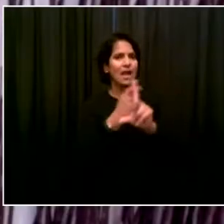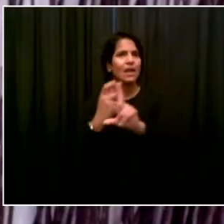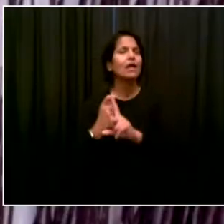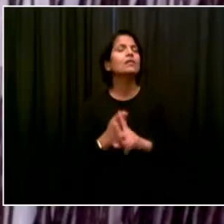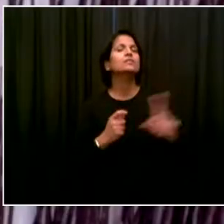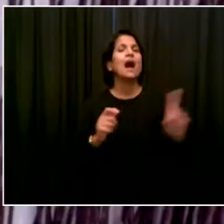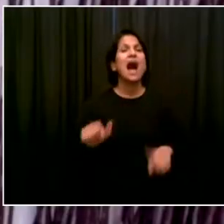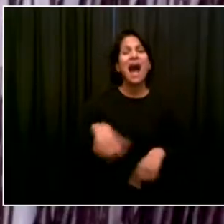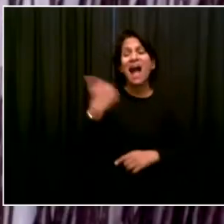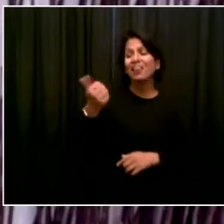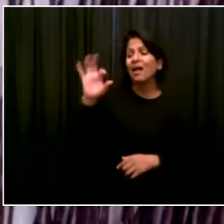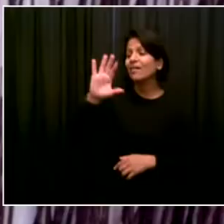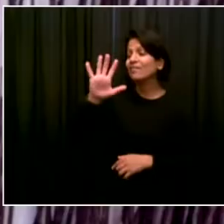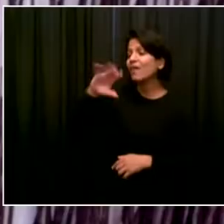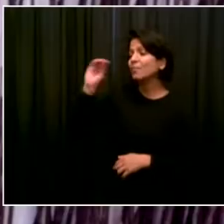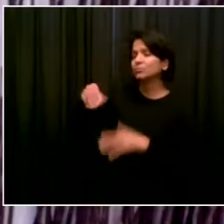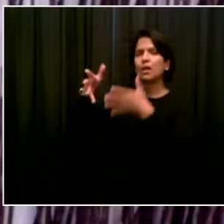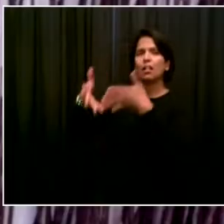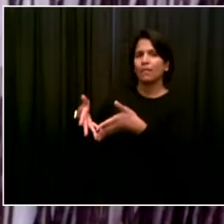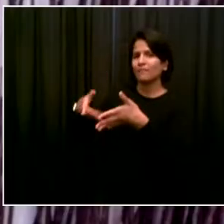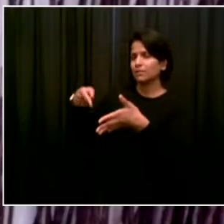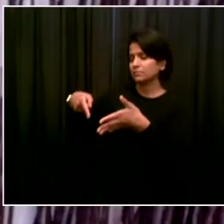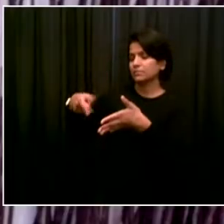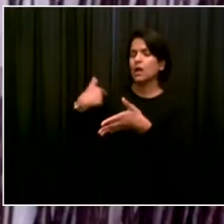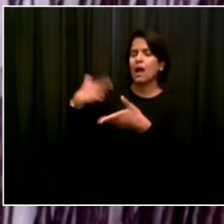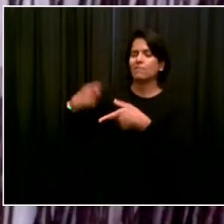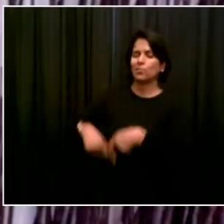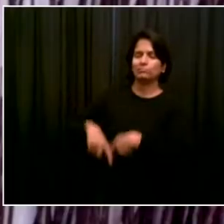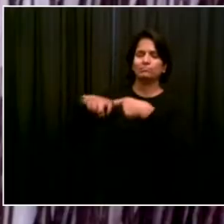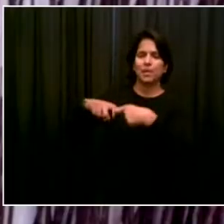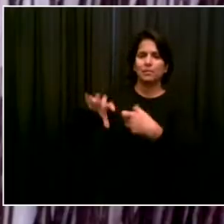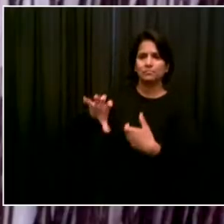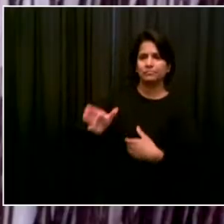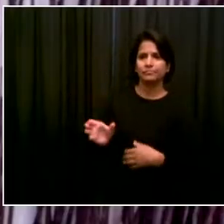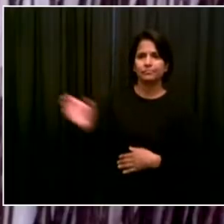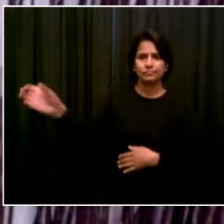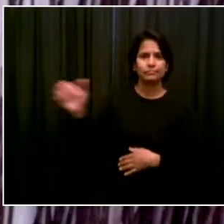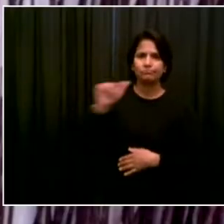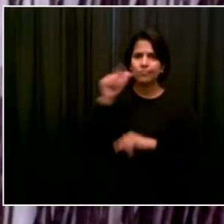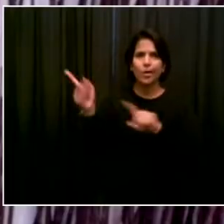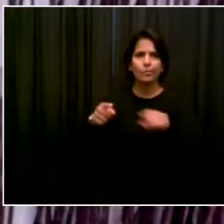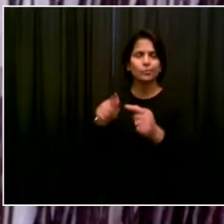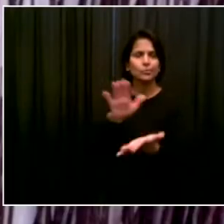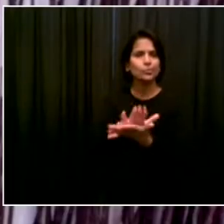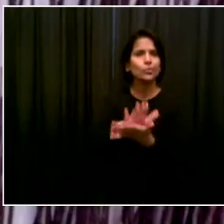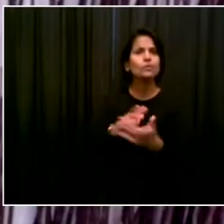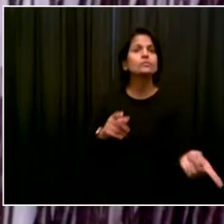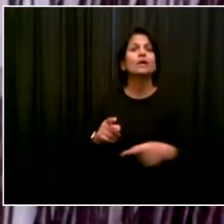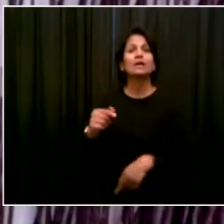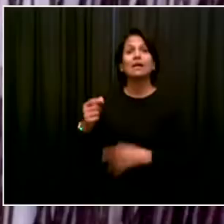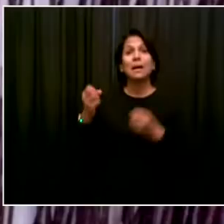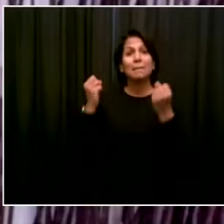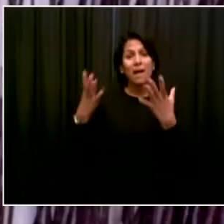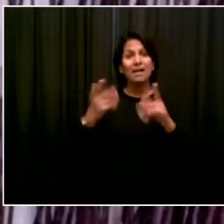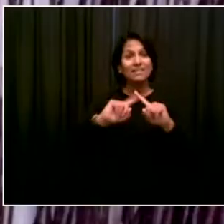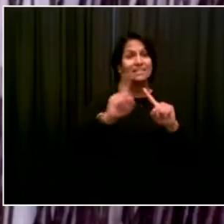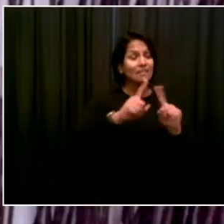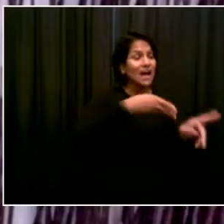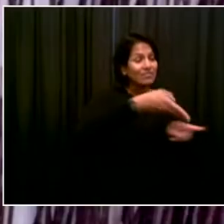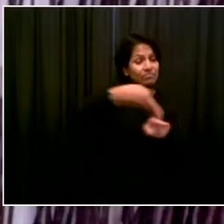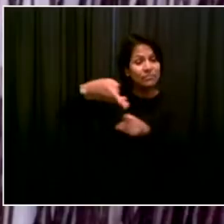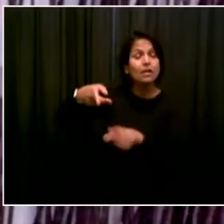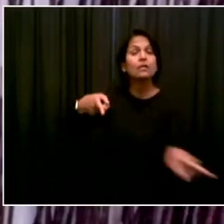so this step is important that we're taking today. And what we've seen in other contexts is that